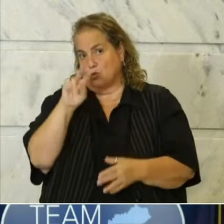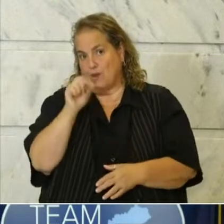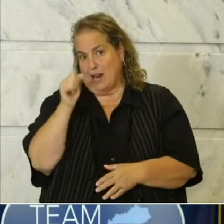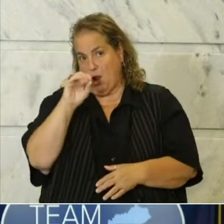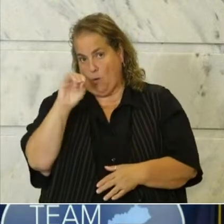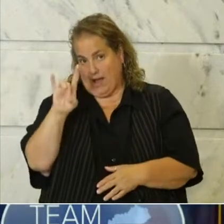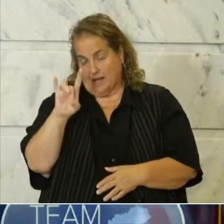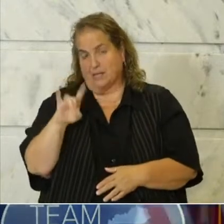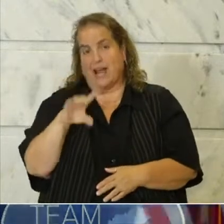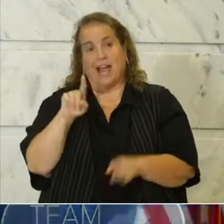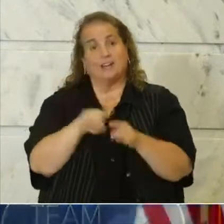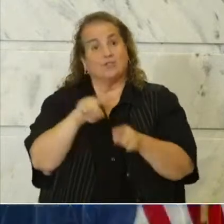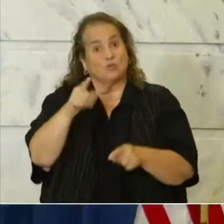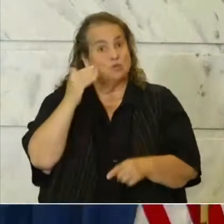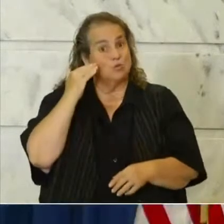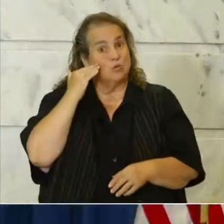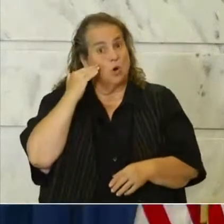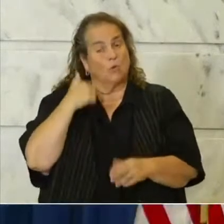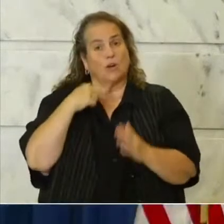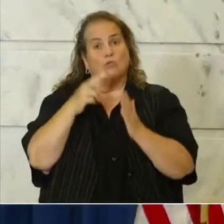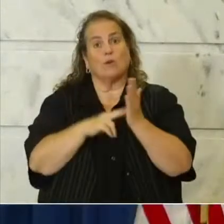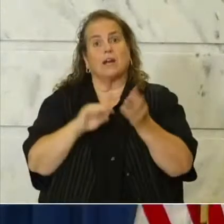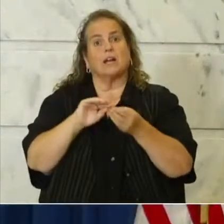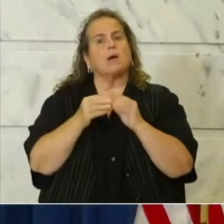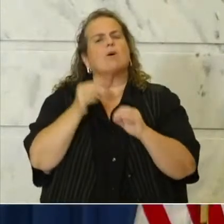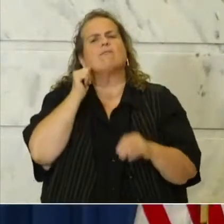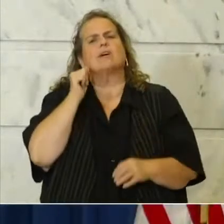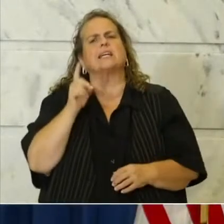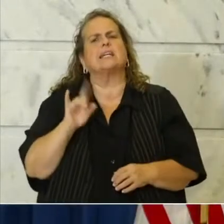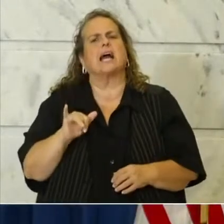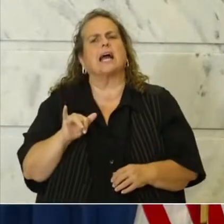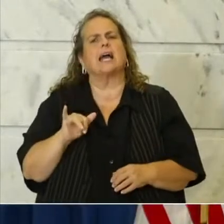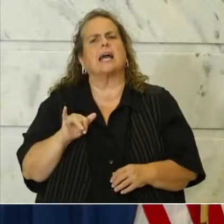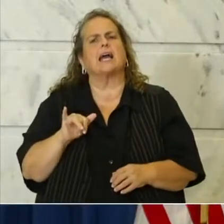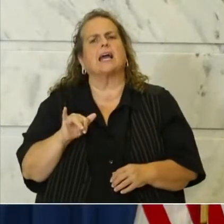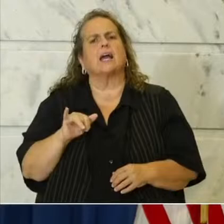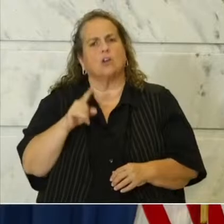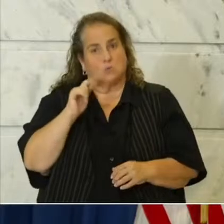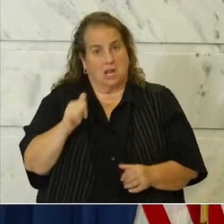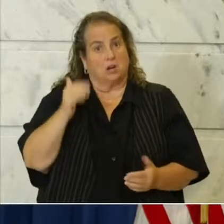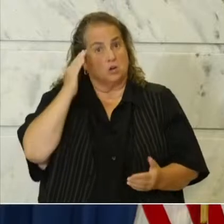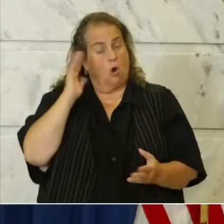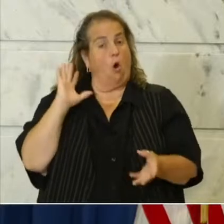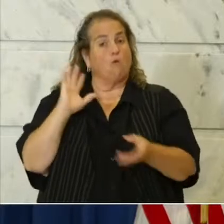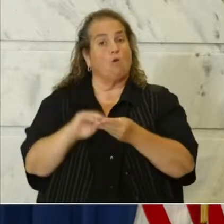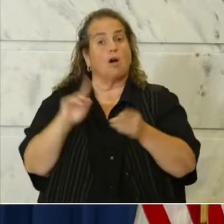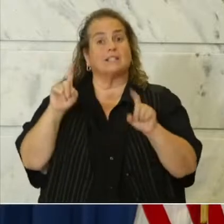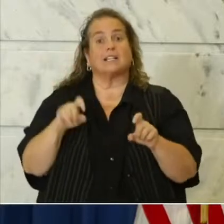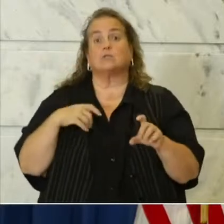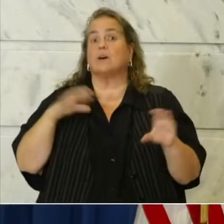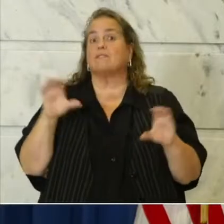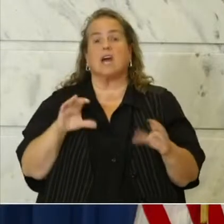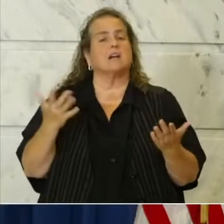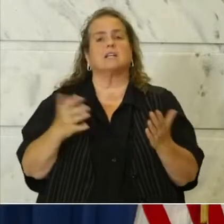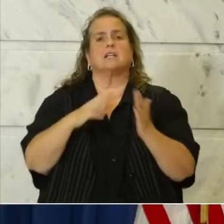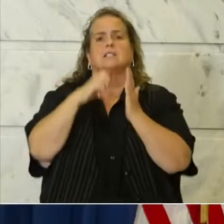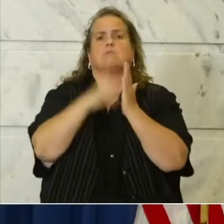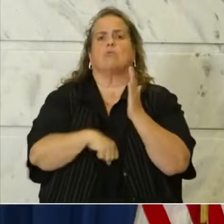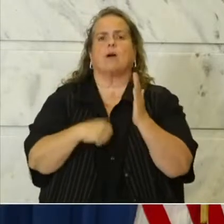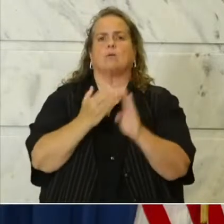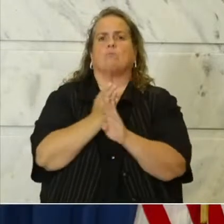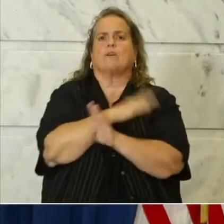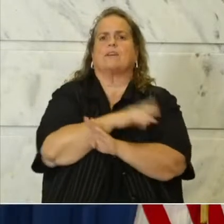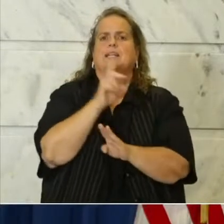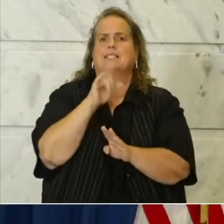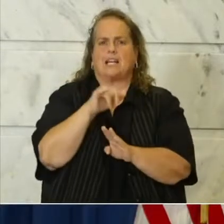549,208. As you all know, we read these numbers every single day. That you can know the overall tests we've done, and by simply subtracting the previous day, you can